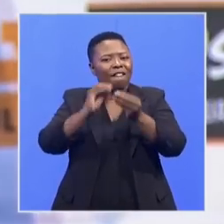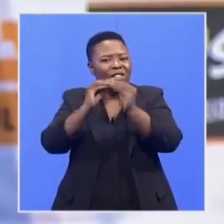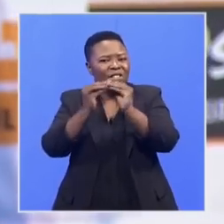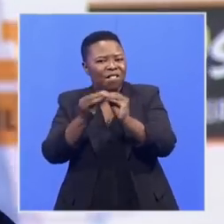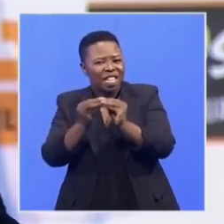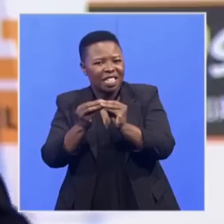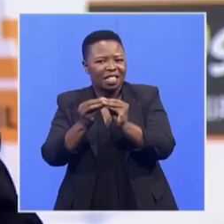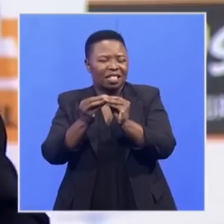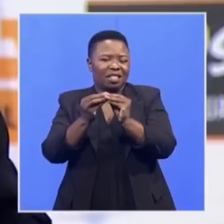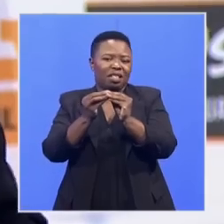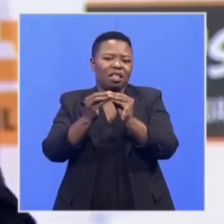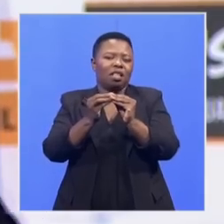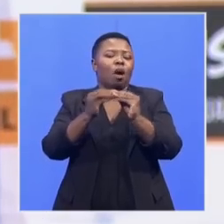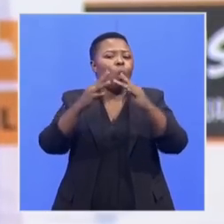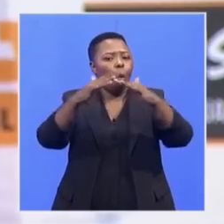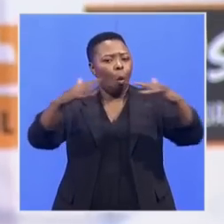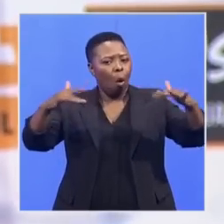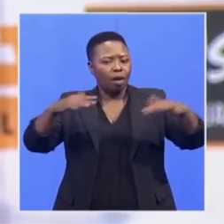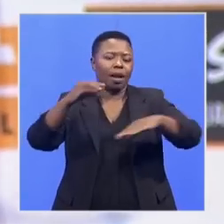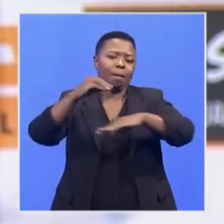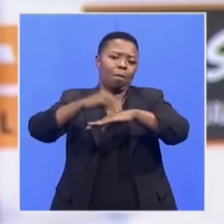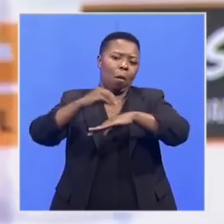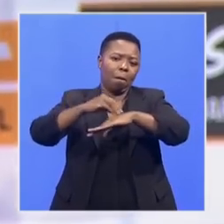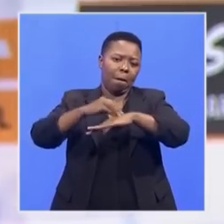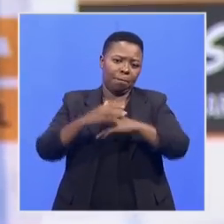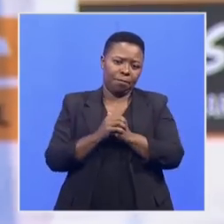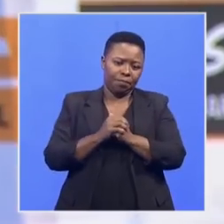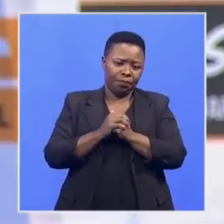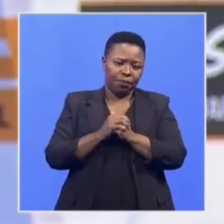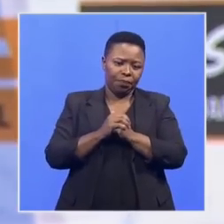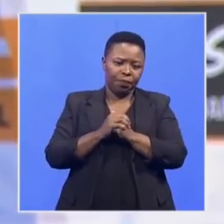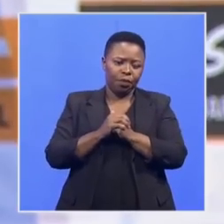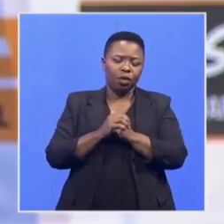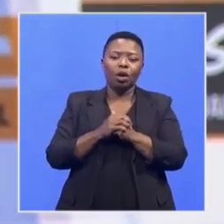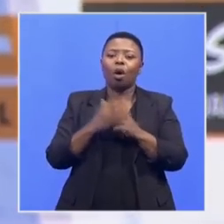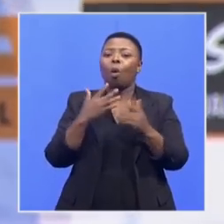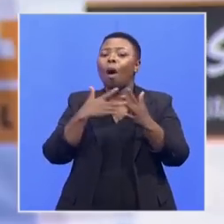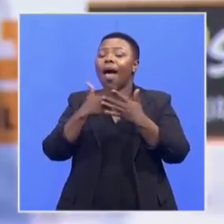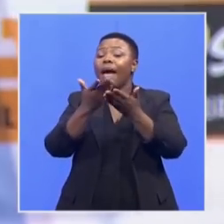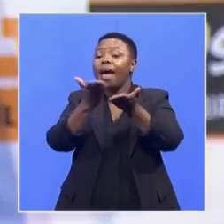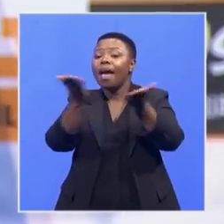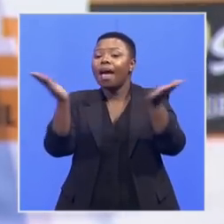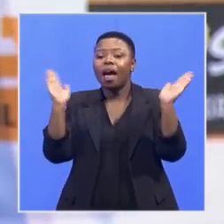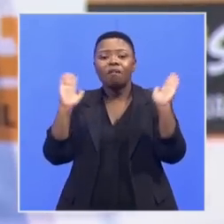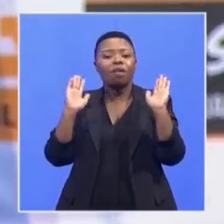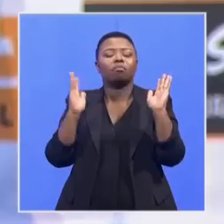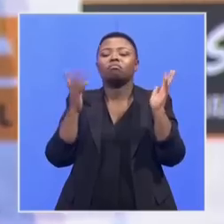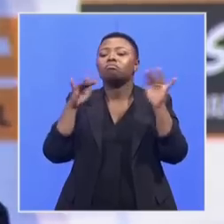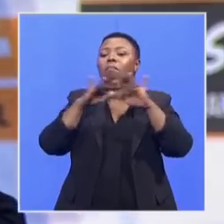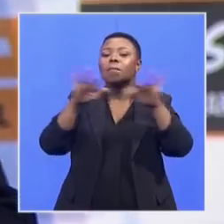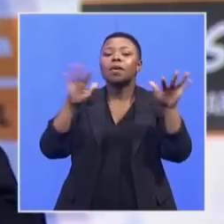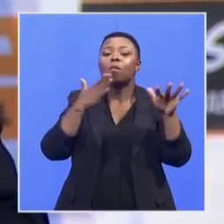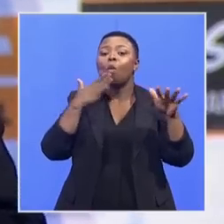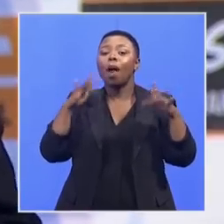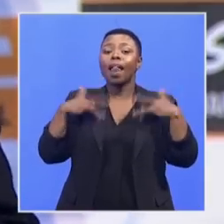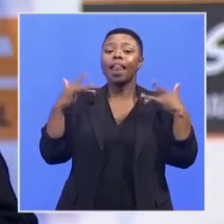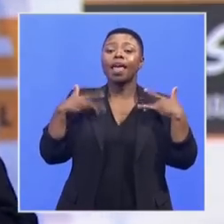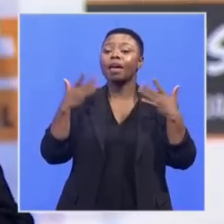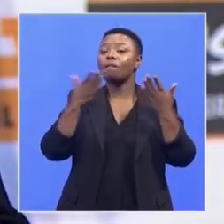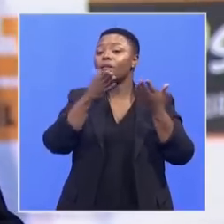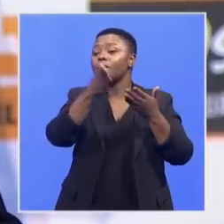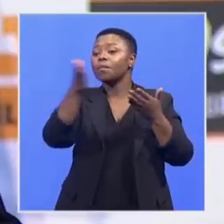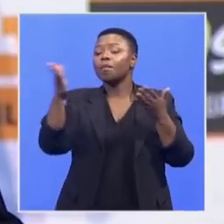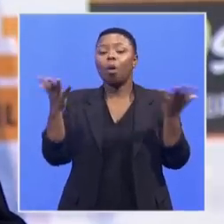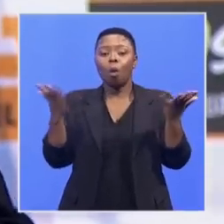So mathata a re kopanang le ona gotlhe mo re tsamayang teng mo batho ba rona ba phelang teng re shebane